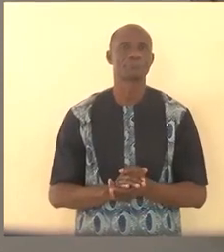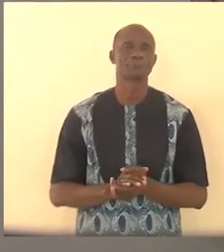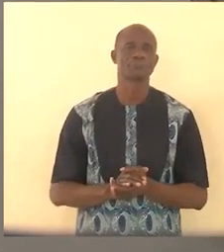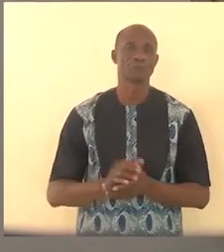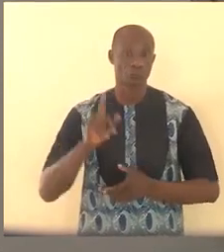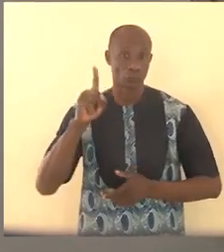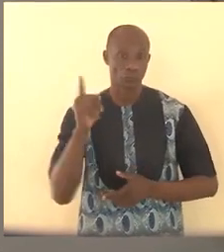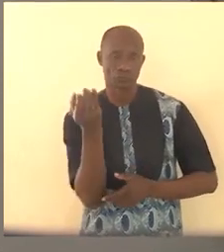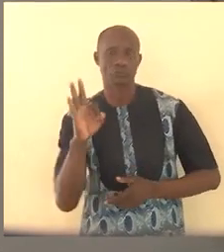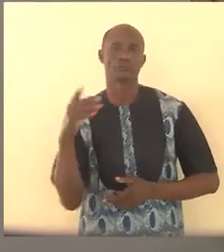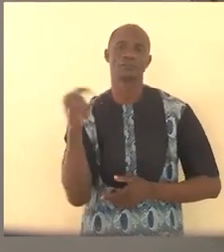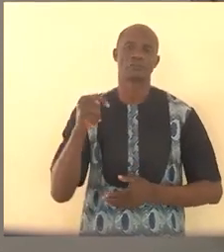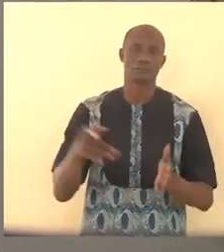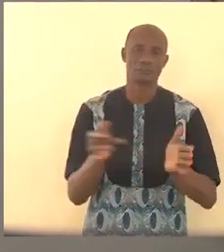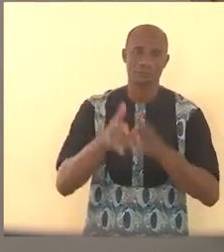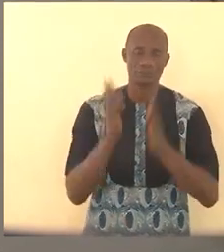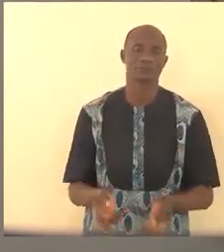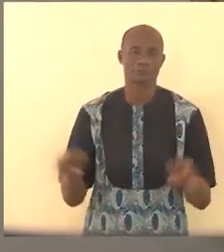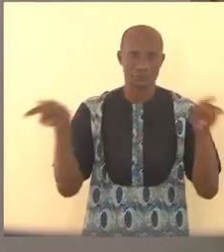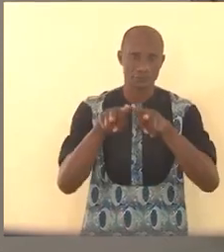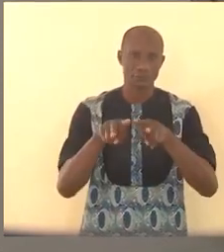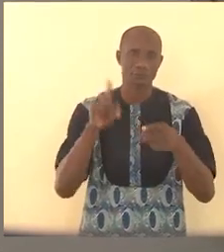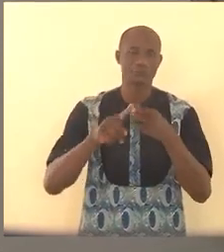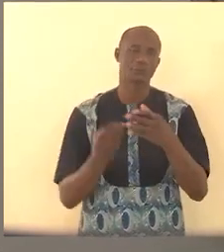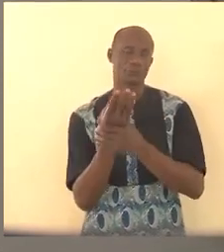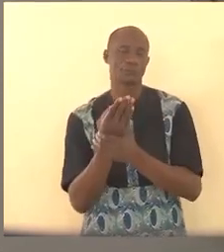One of the Christian virtues must cultivate is